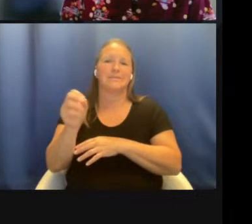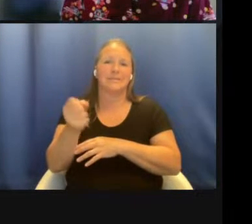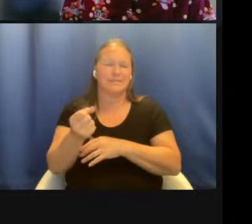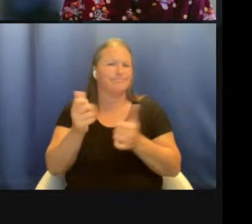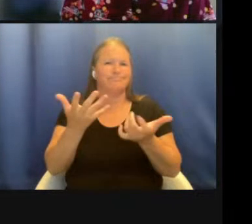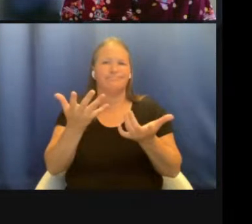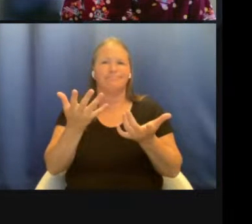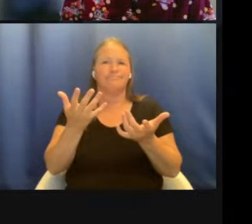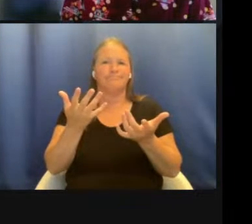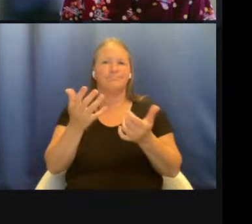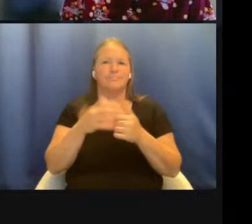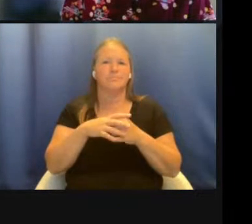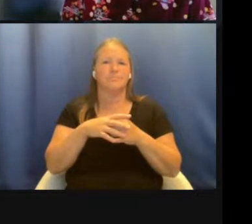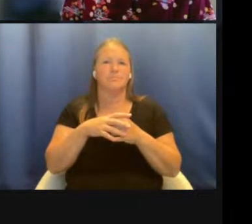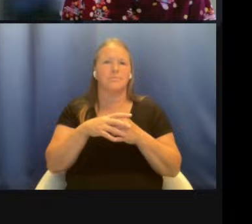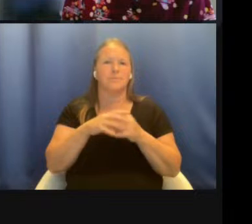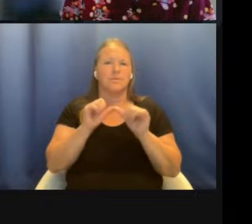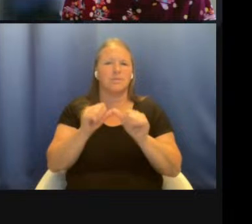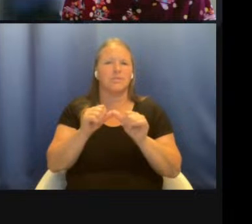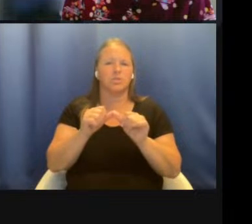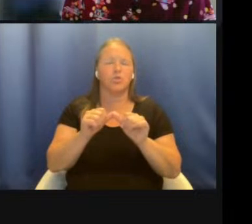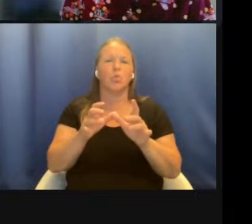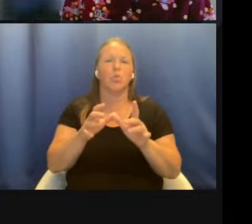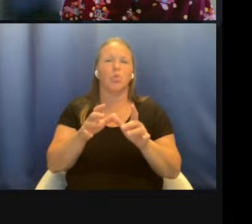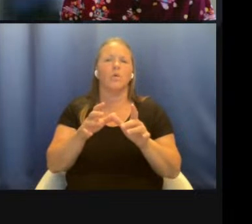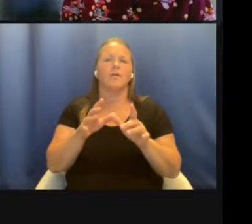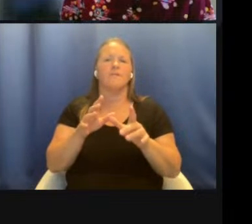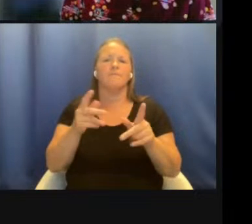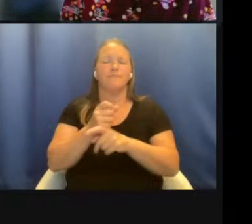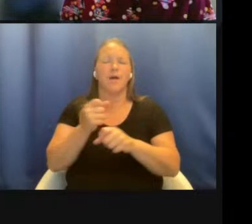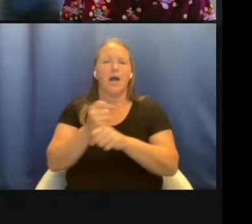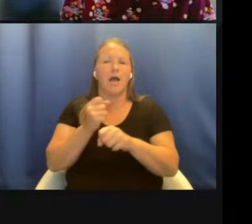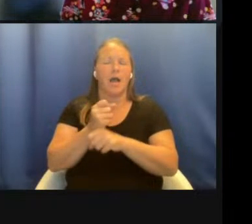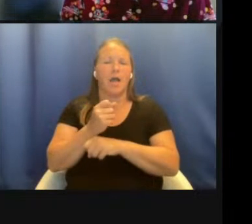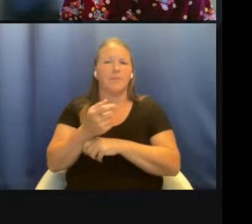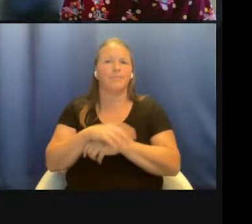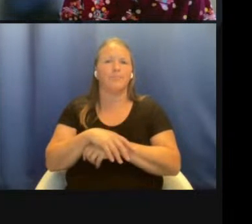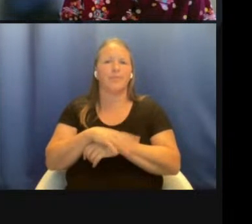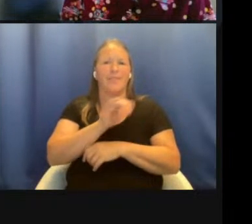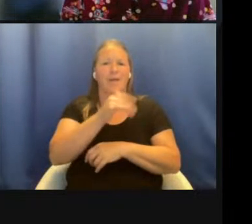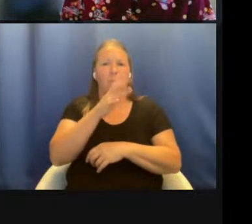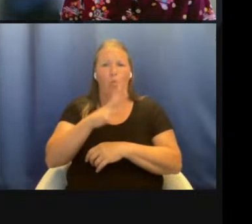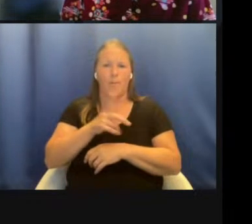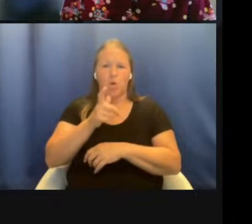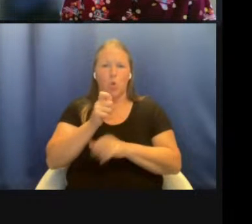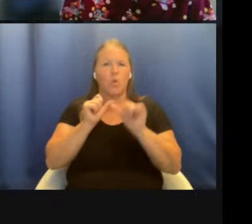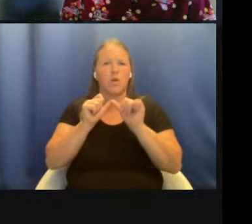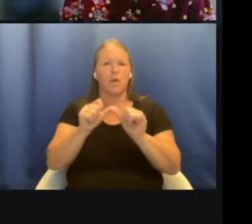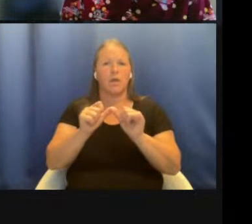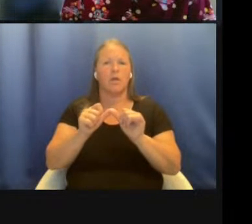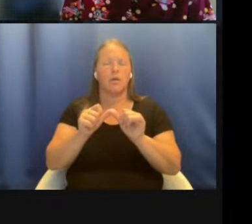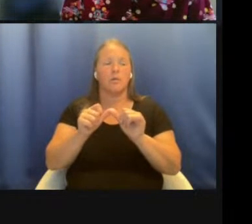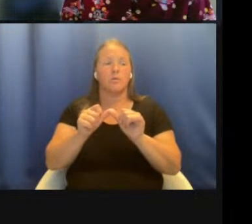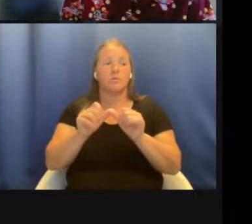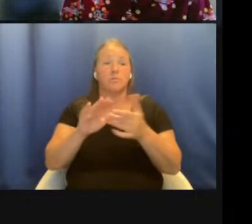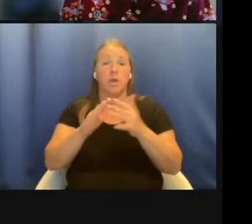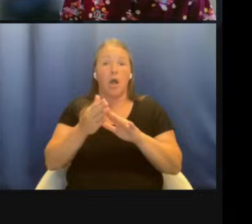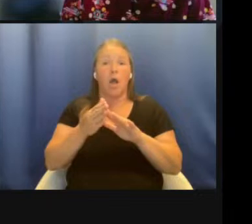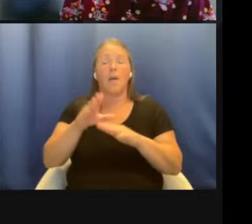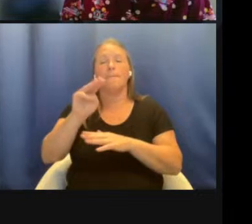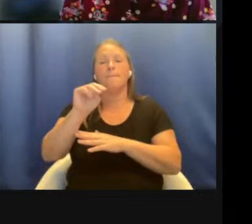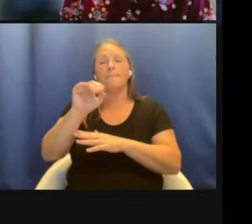family, and ultimately was unsuccessful and gave up. A woman who continued to be Madame Bonaparte in her celebrity, in